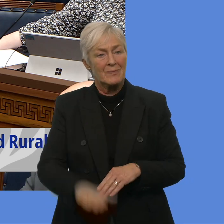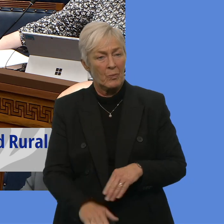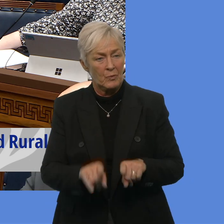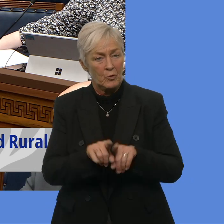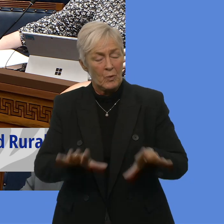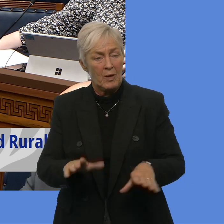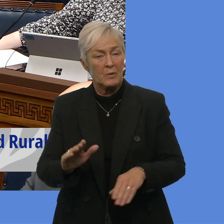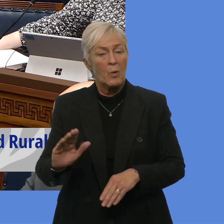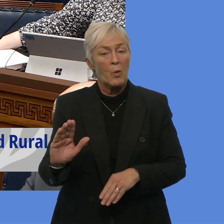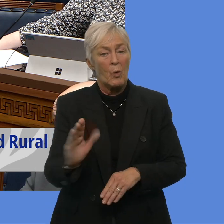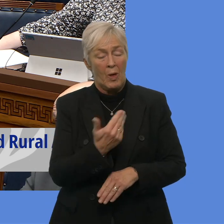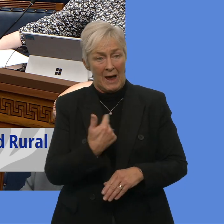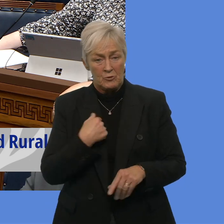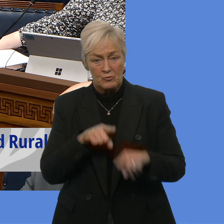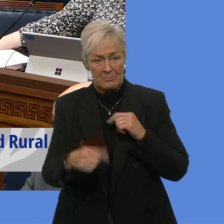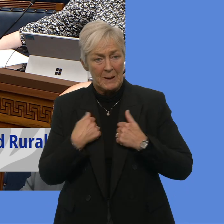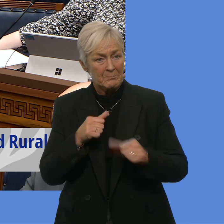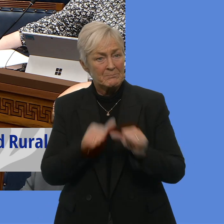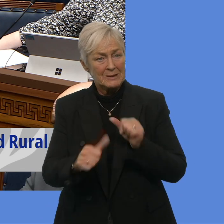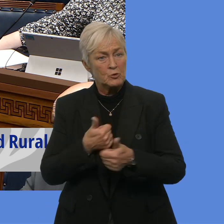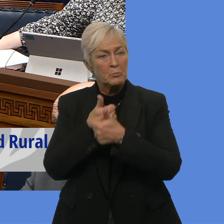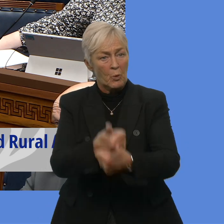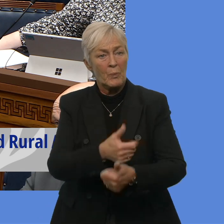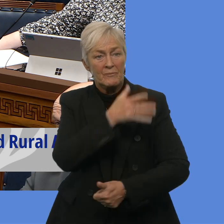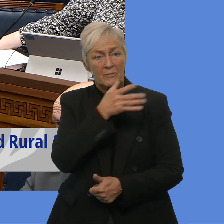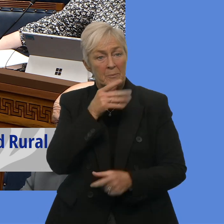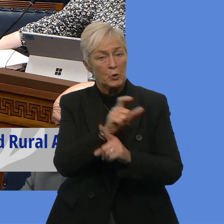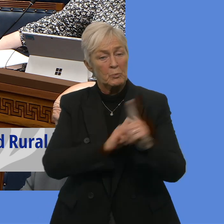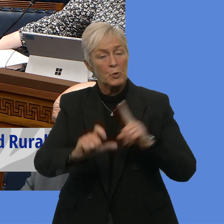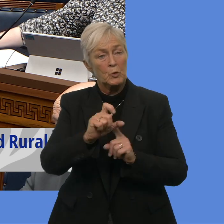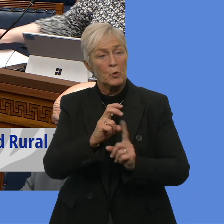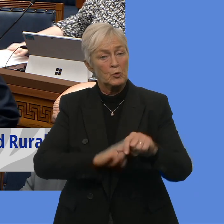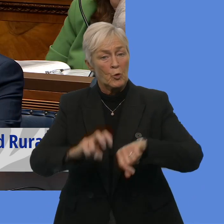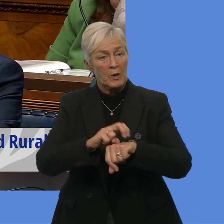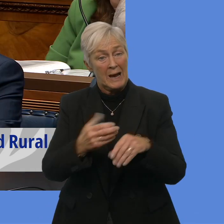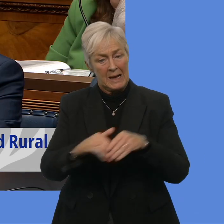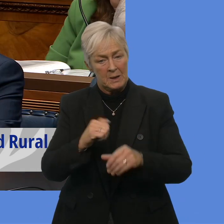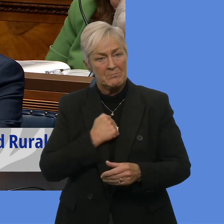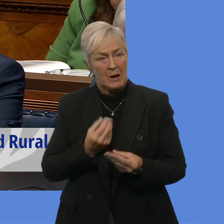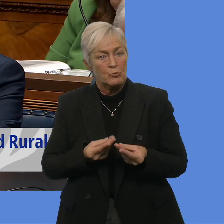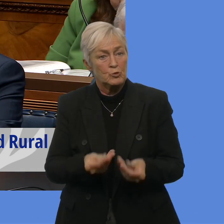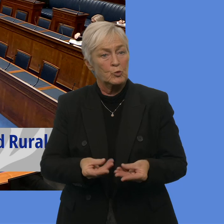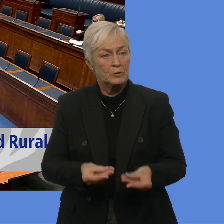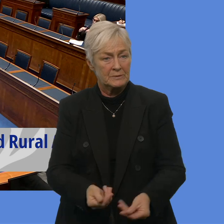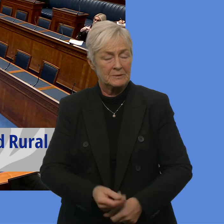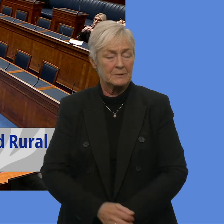I'll do all I can as Minister to support the farming community in Northern Ireland within the resources I have.